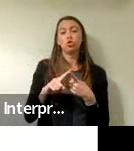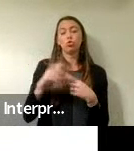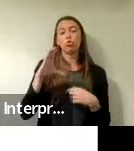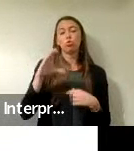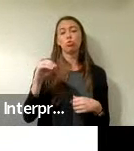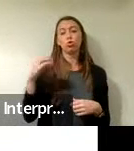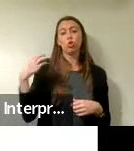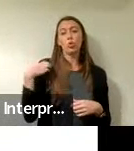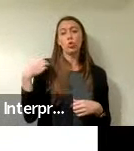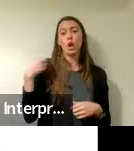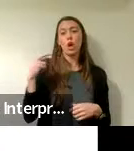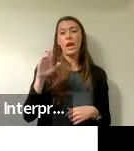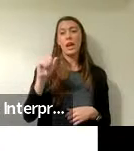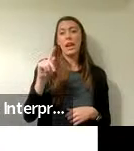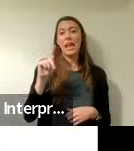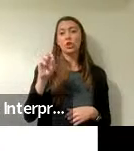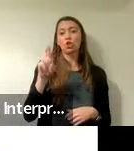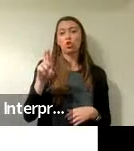Castillo.